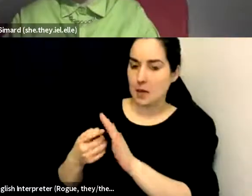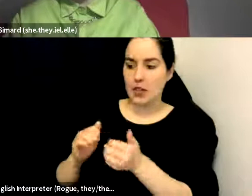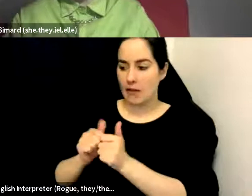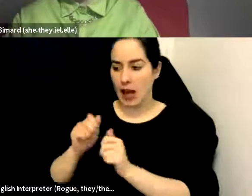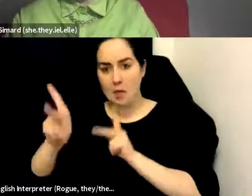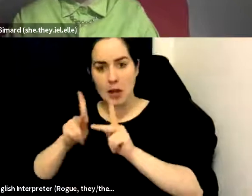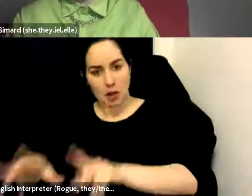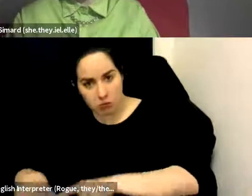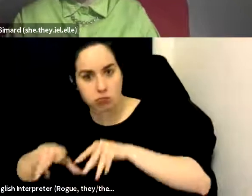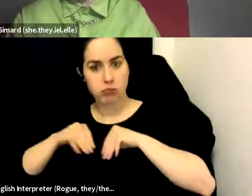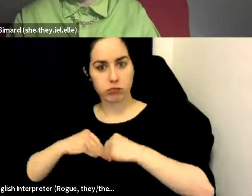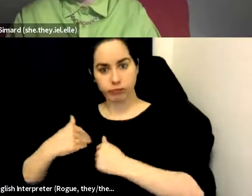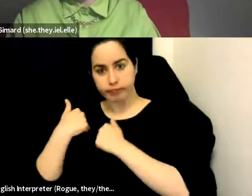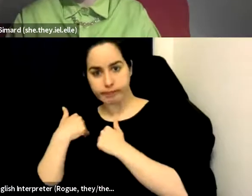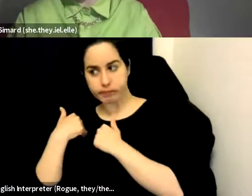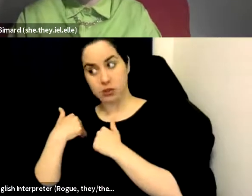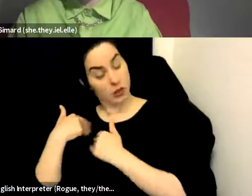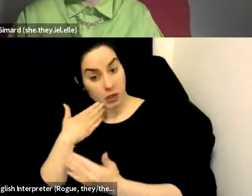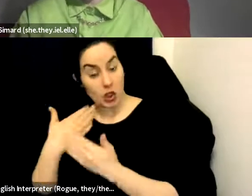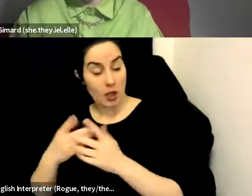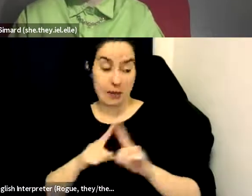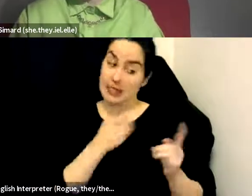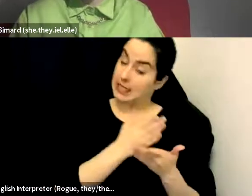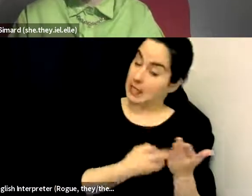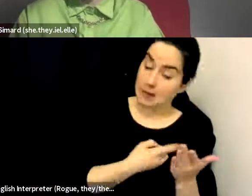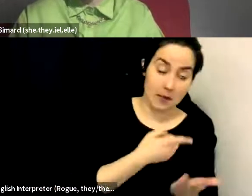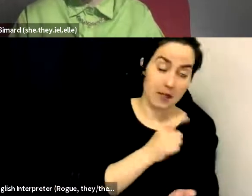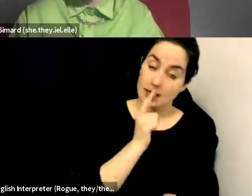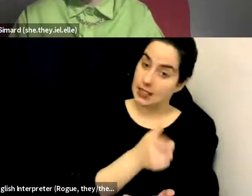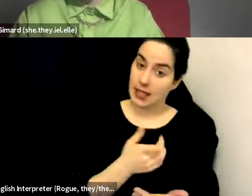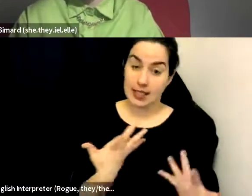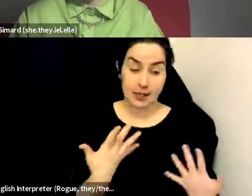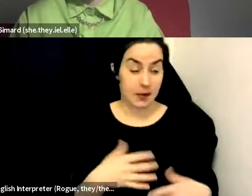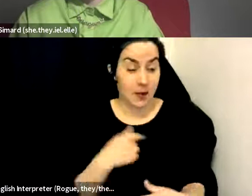are not perfect, and it's always going to be complicated when we're dealing